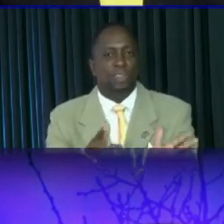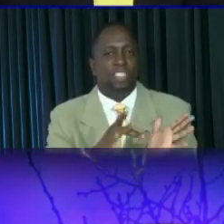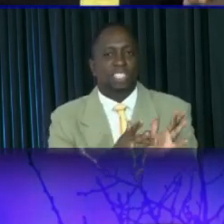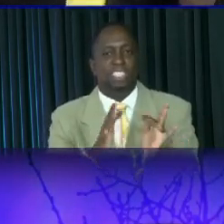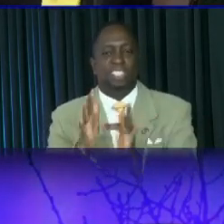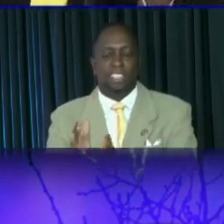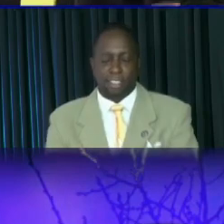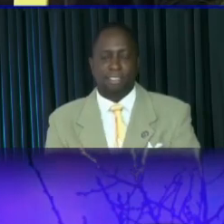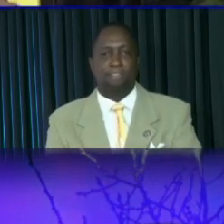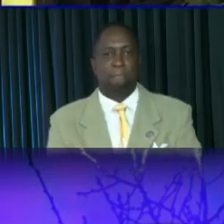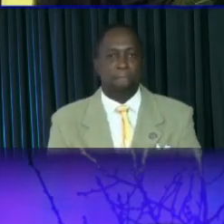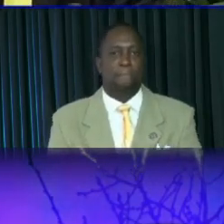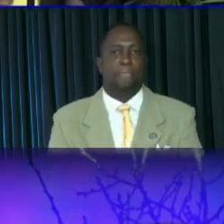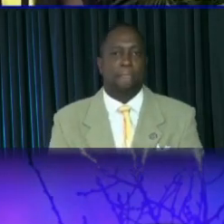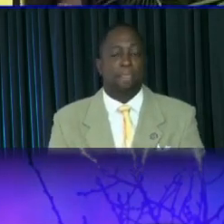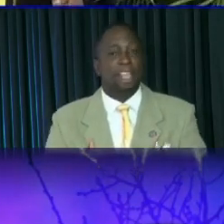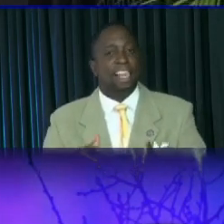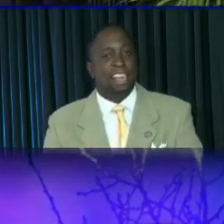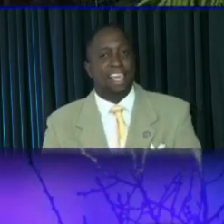I follow Jesus. So